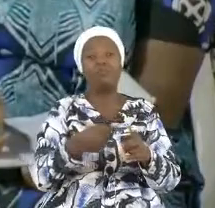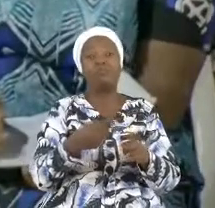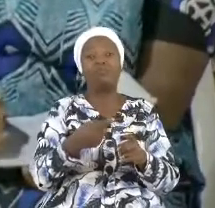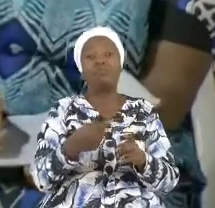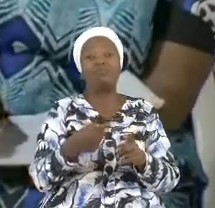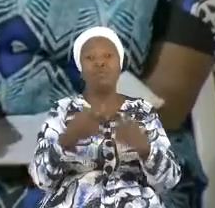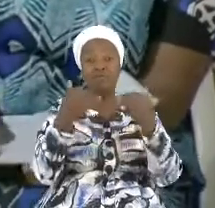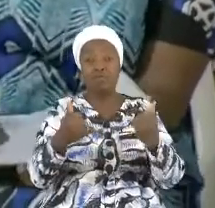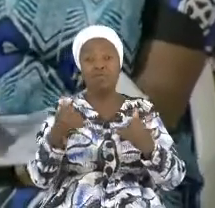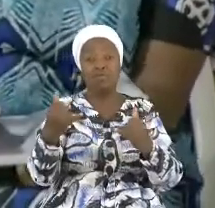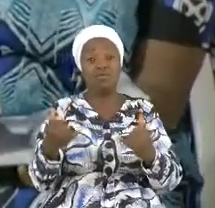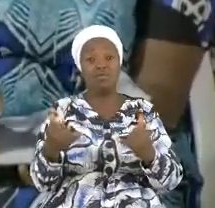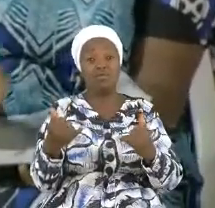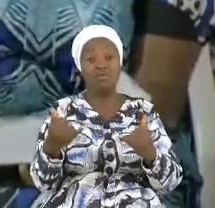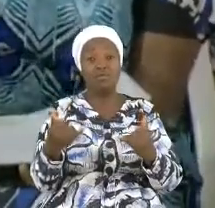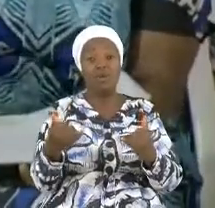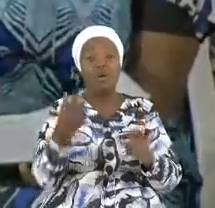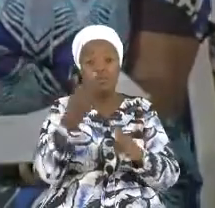Righteous from within.